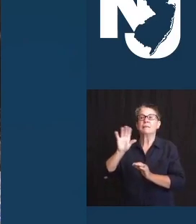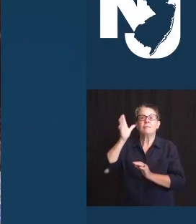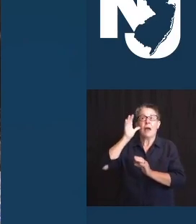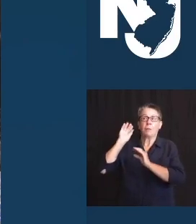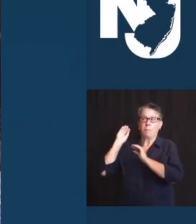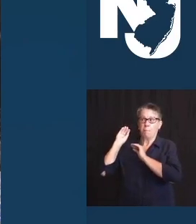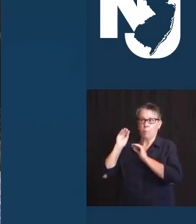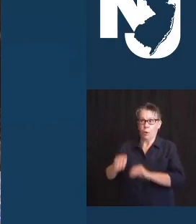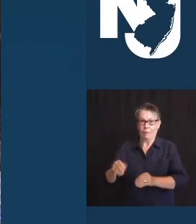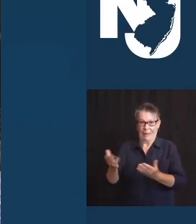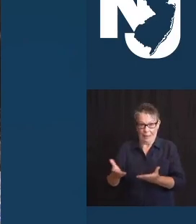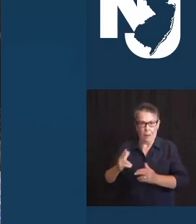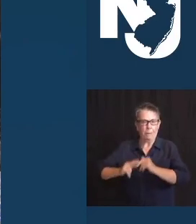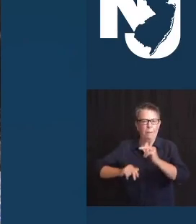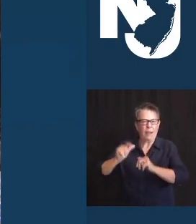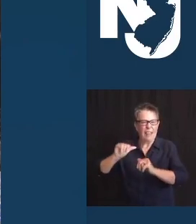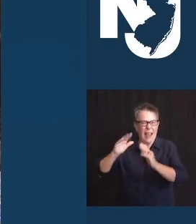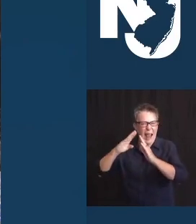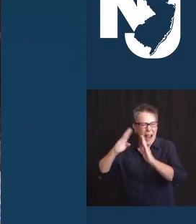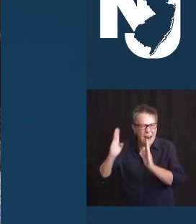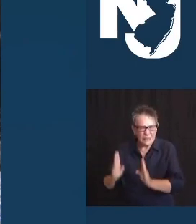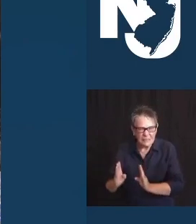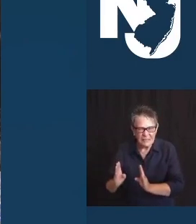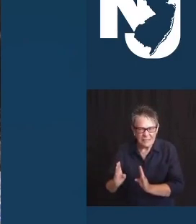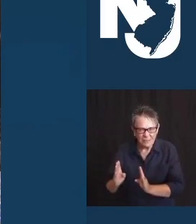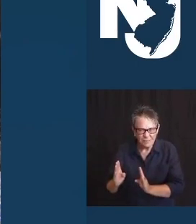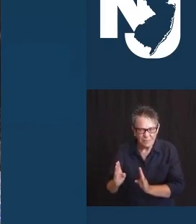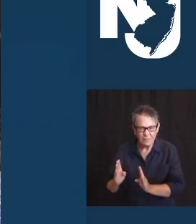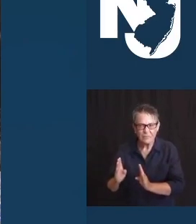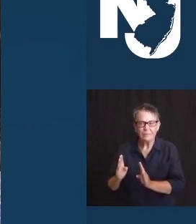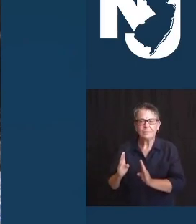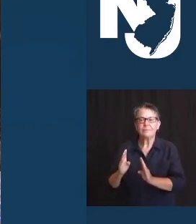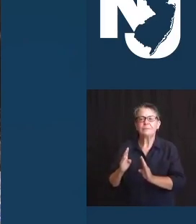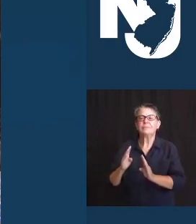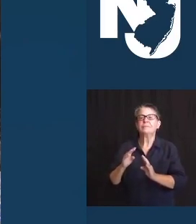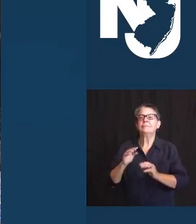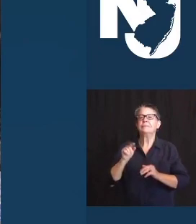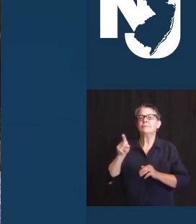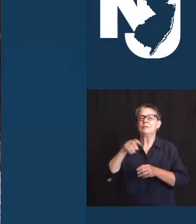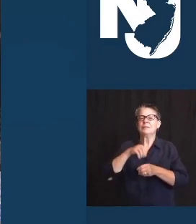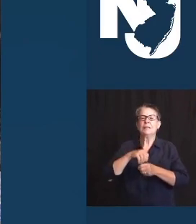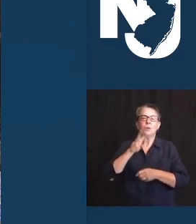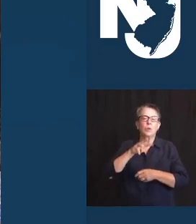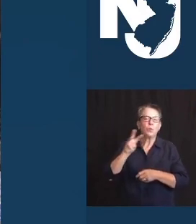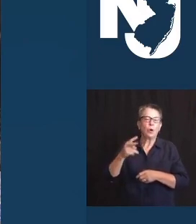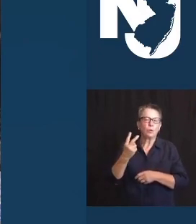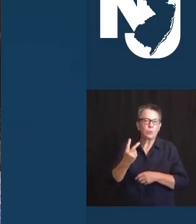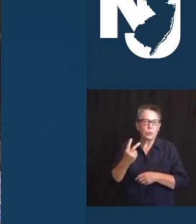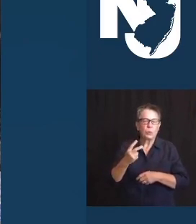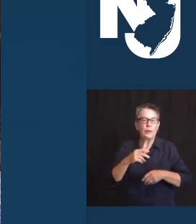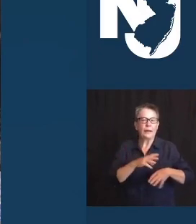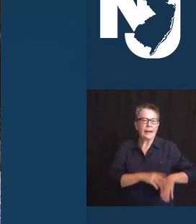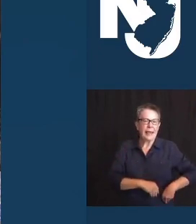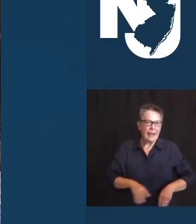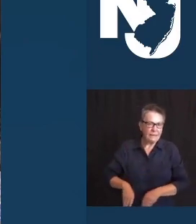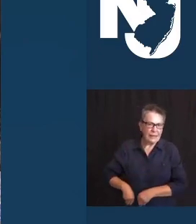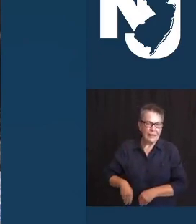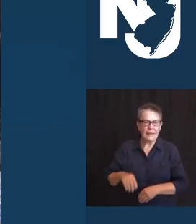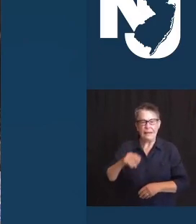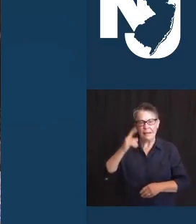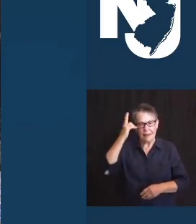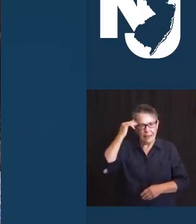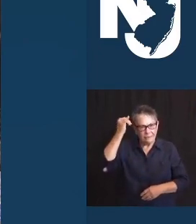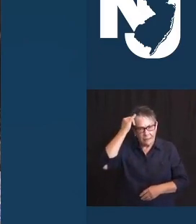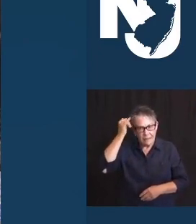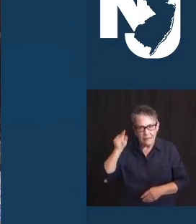II, Dominic enlisted in the U.S. Navy and served as a radar technician aboard the light cruiser, the USS Worcester. From